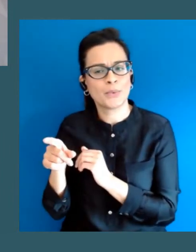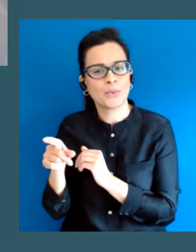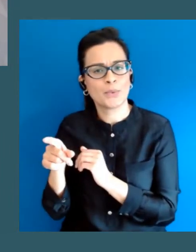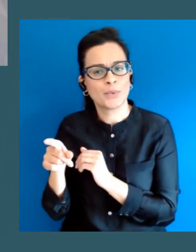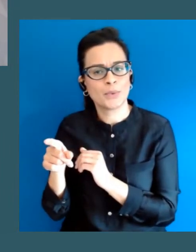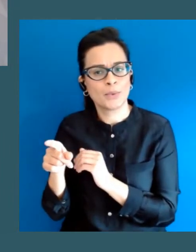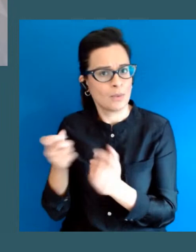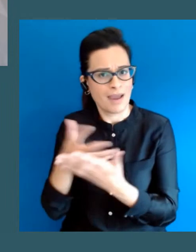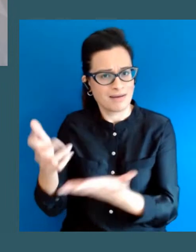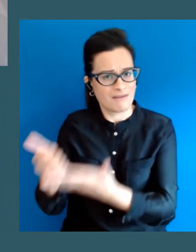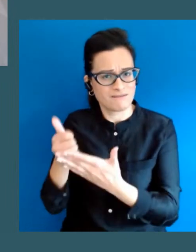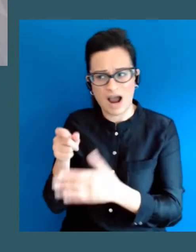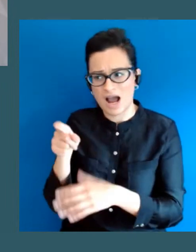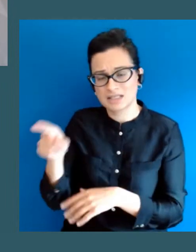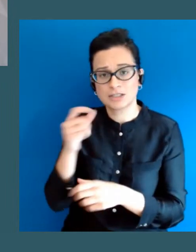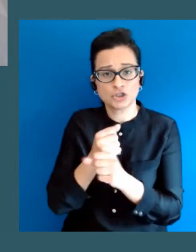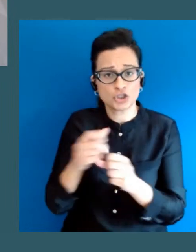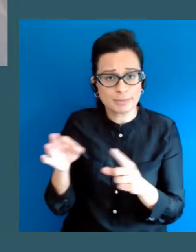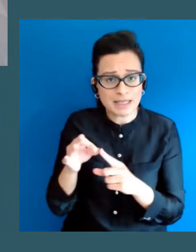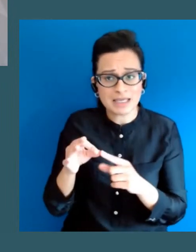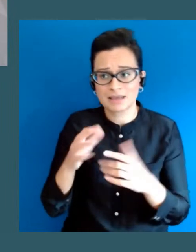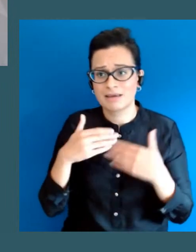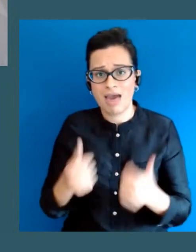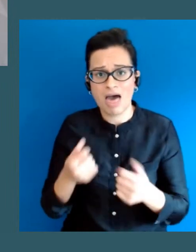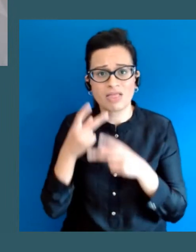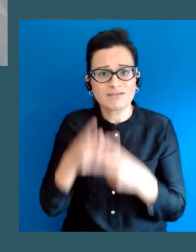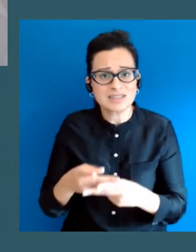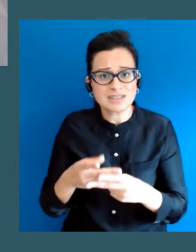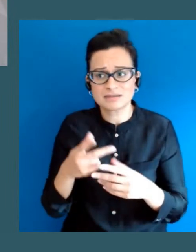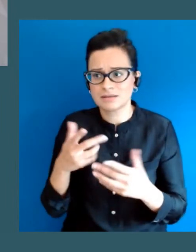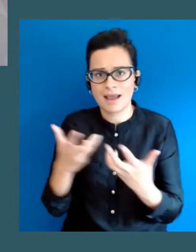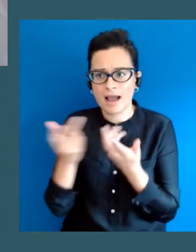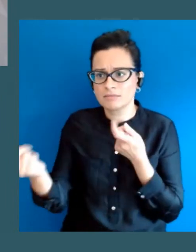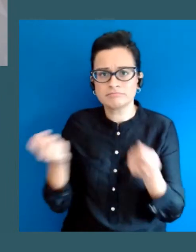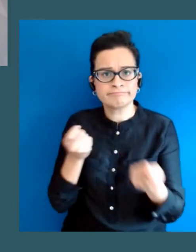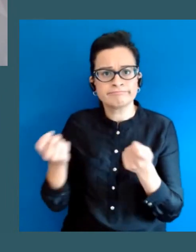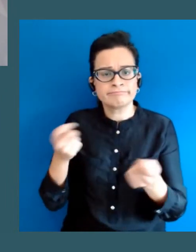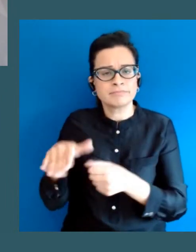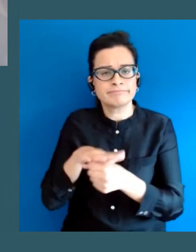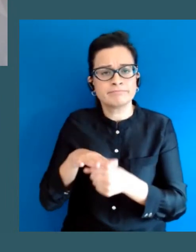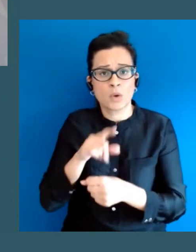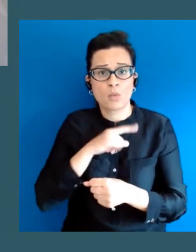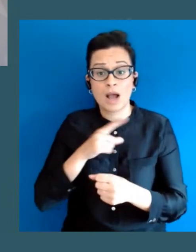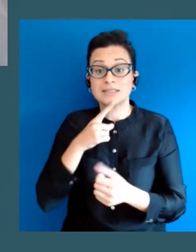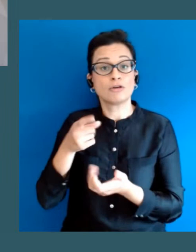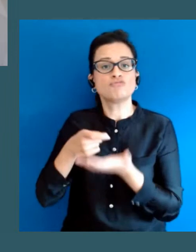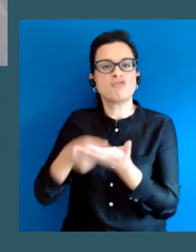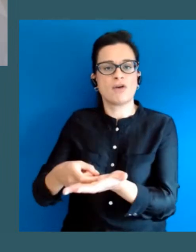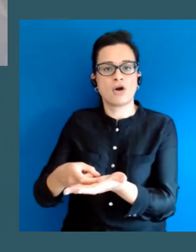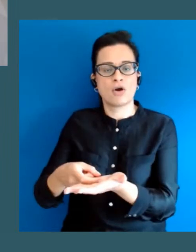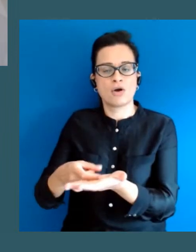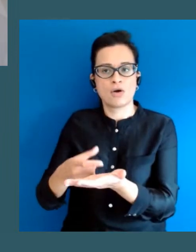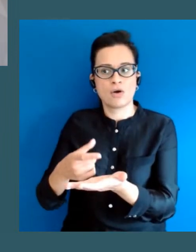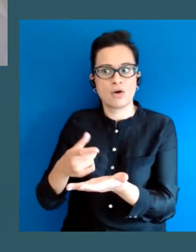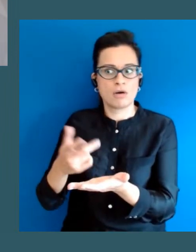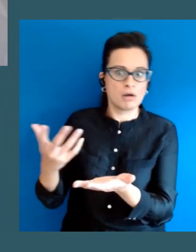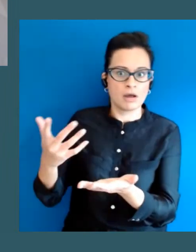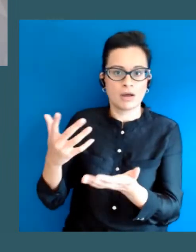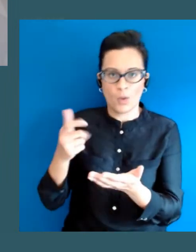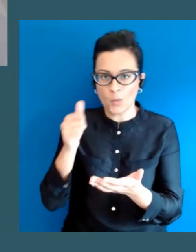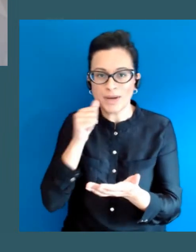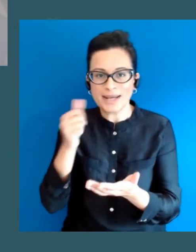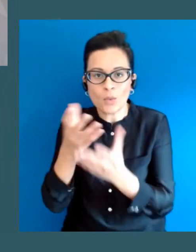of GPs, health visitors, how to manage that situation? Because although we say refer, we all know the pitfalls of that at the